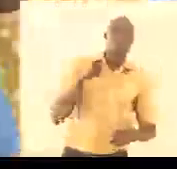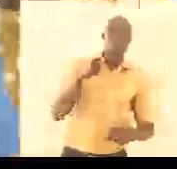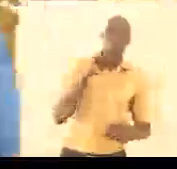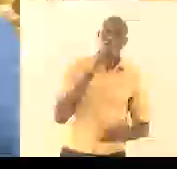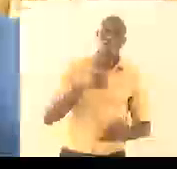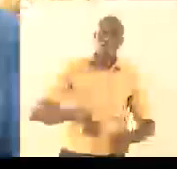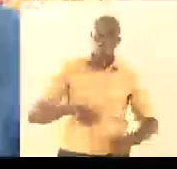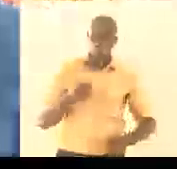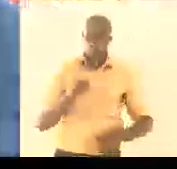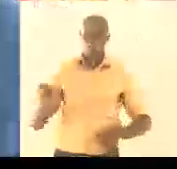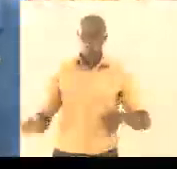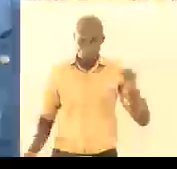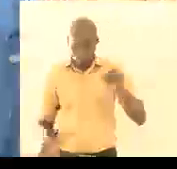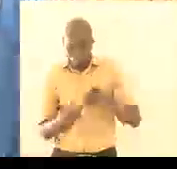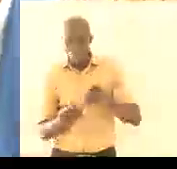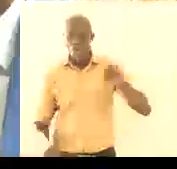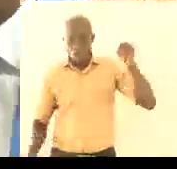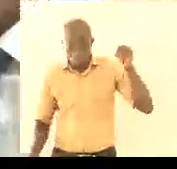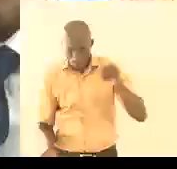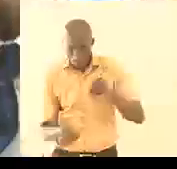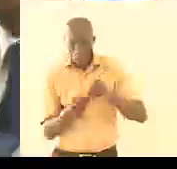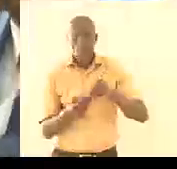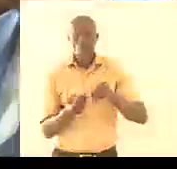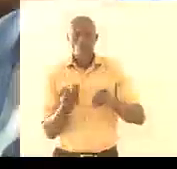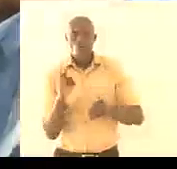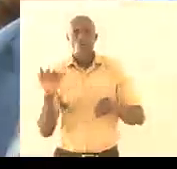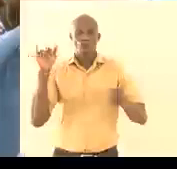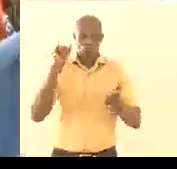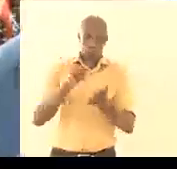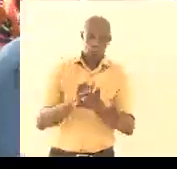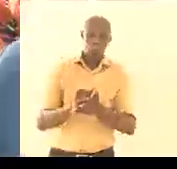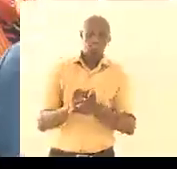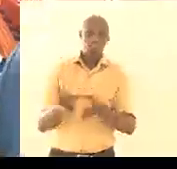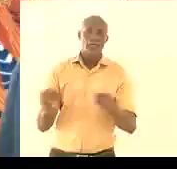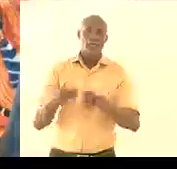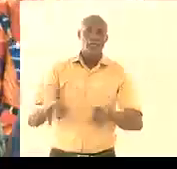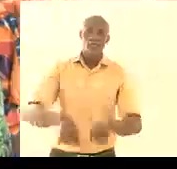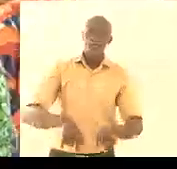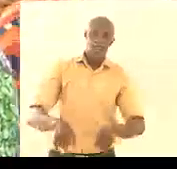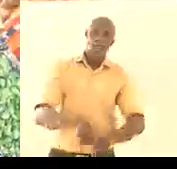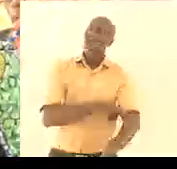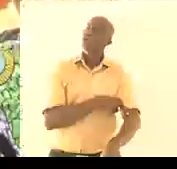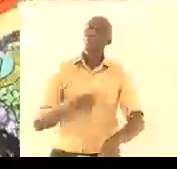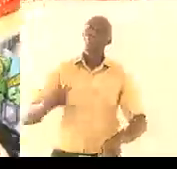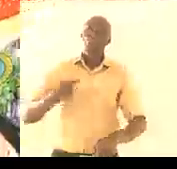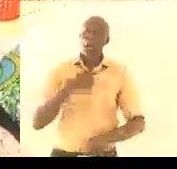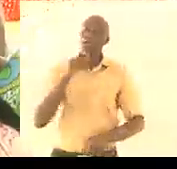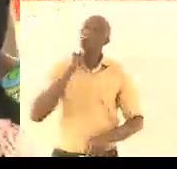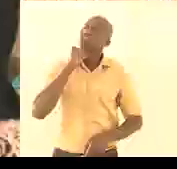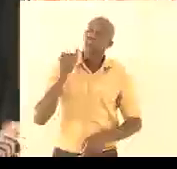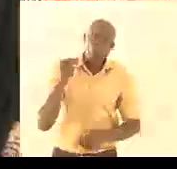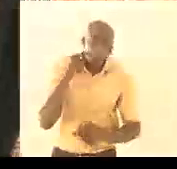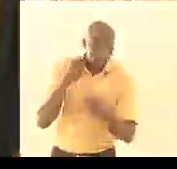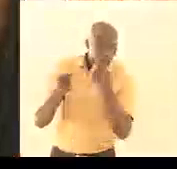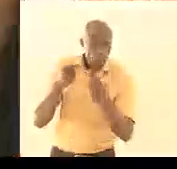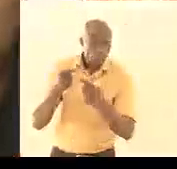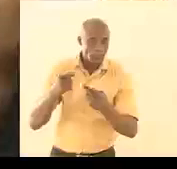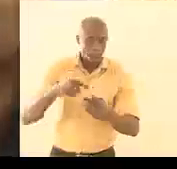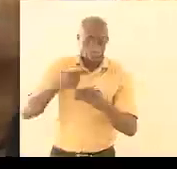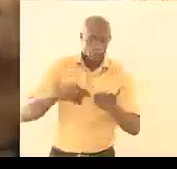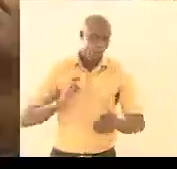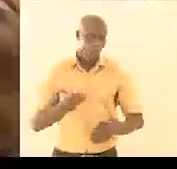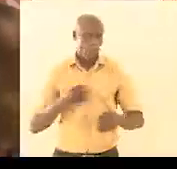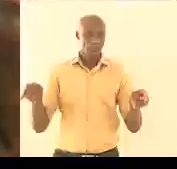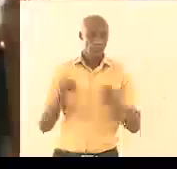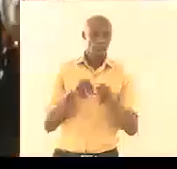be needing more and more and more of that as long as we are not concerned about our neighbor. If we are concerned about